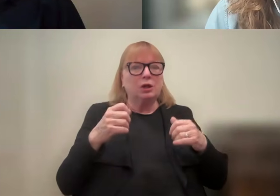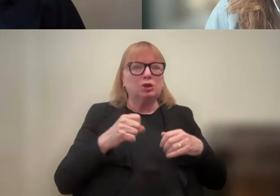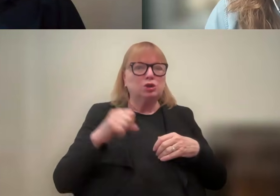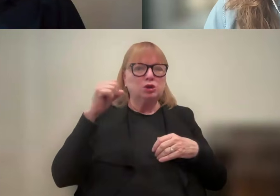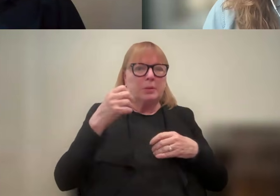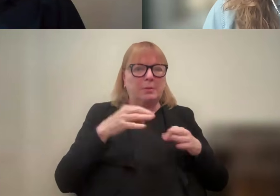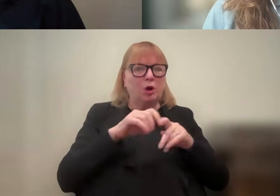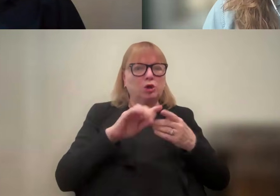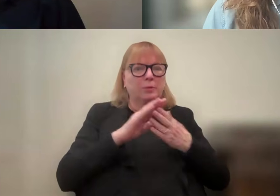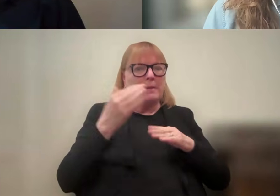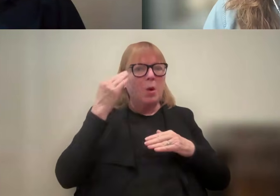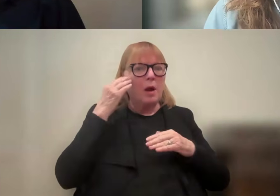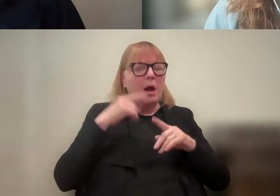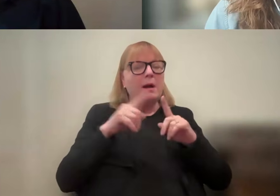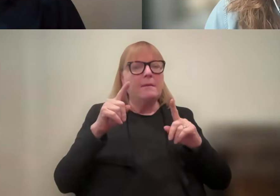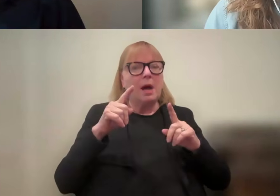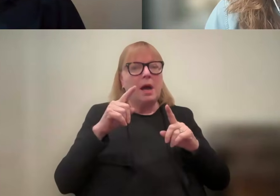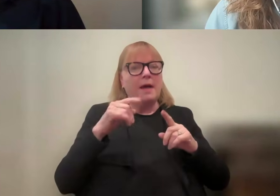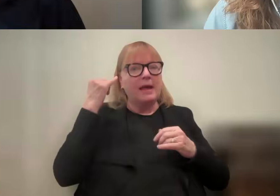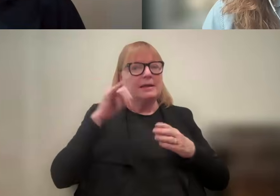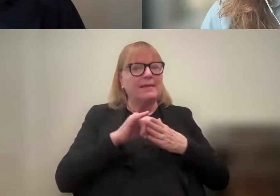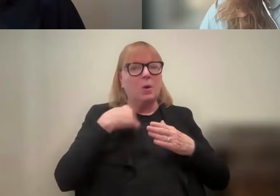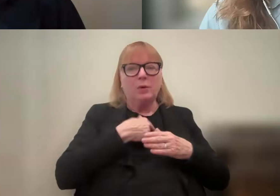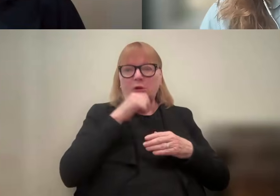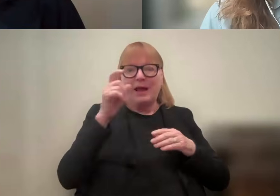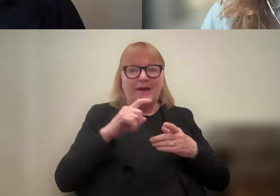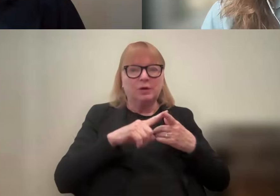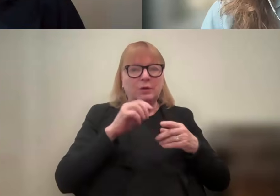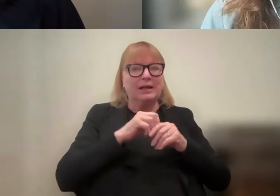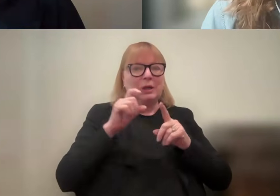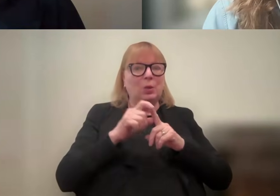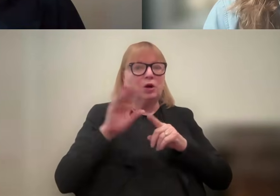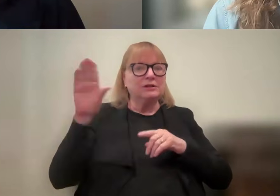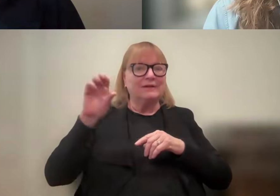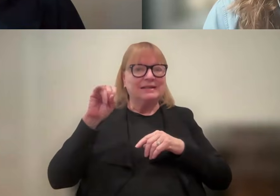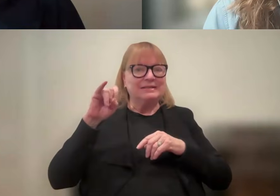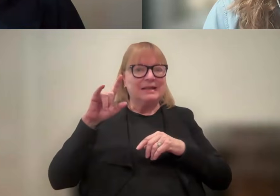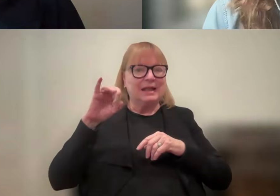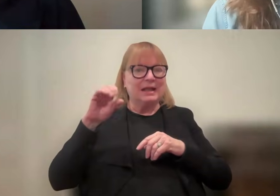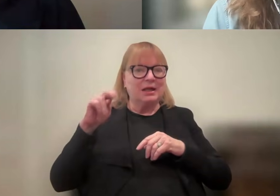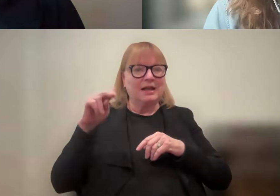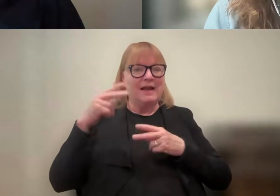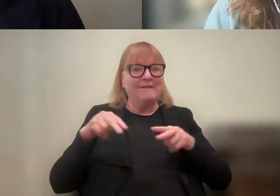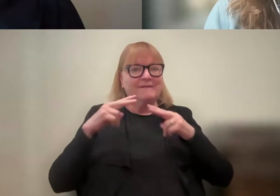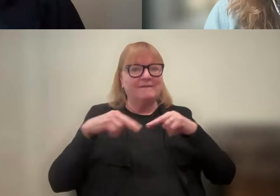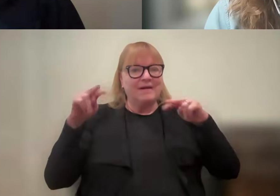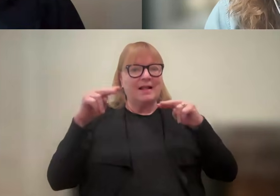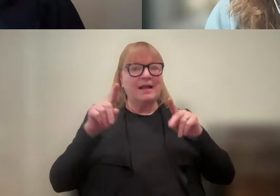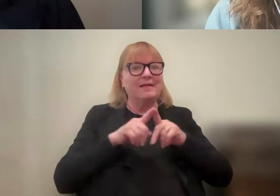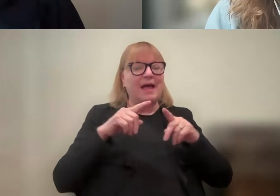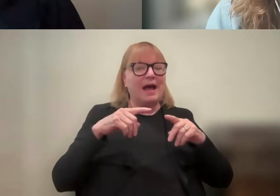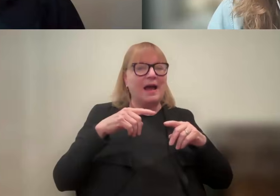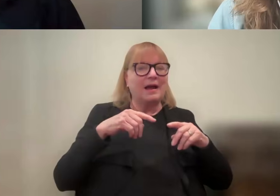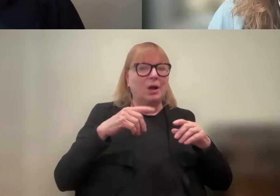aware, but also this idea that we don't have to, in the words of Silicon Valley, like rush ahead and break